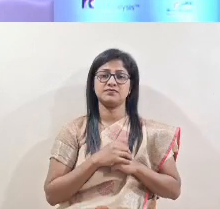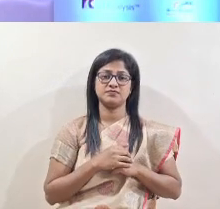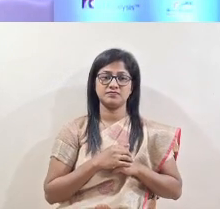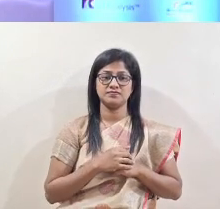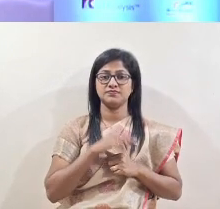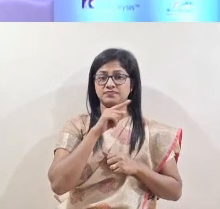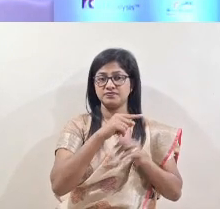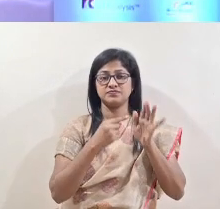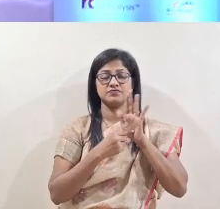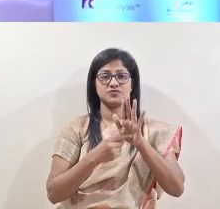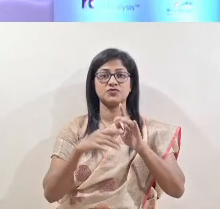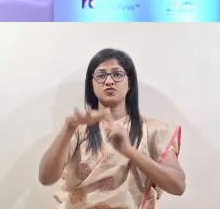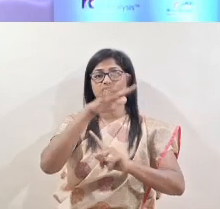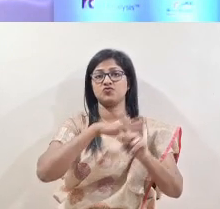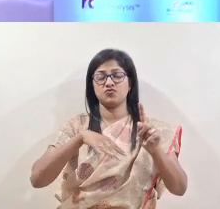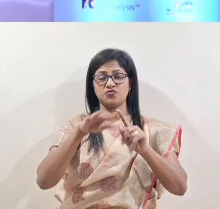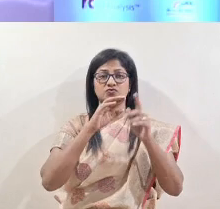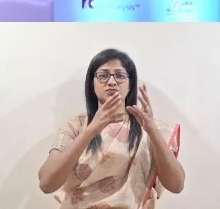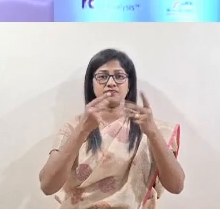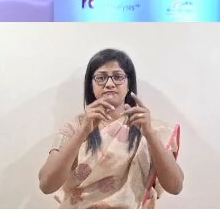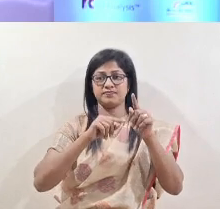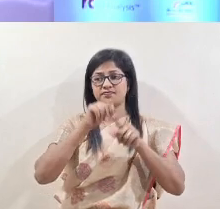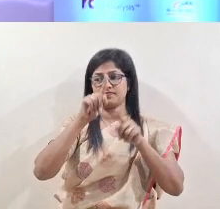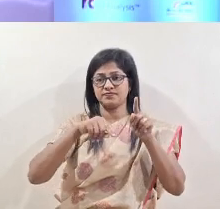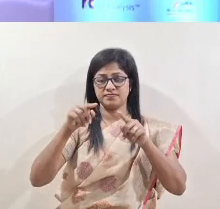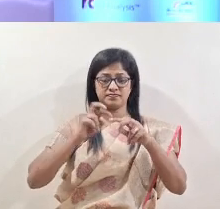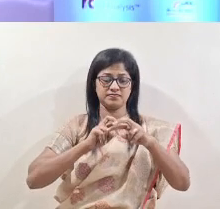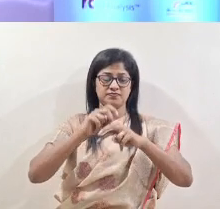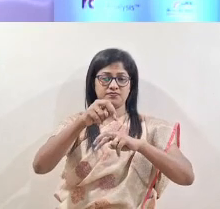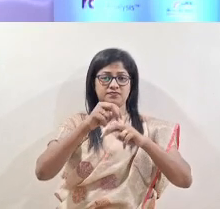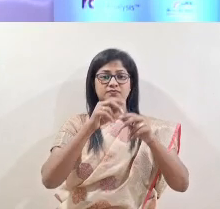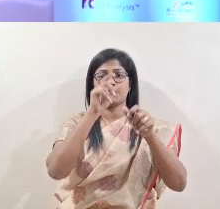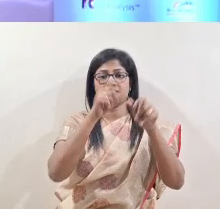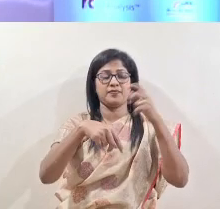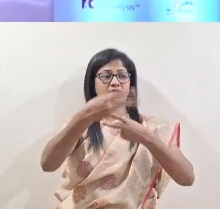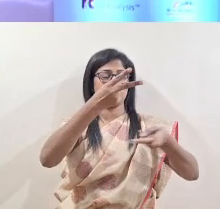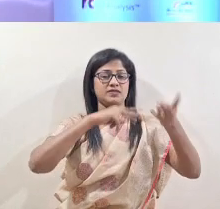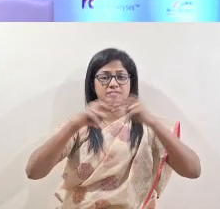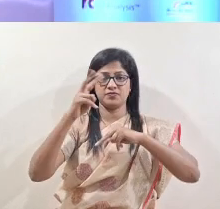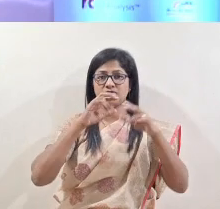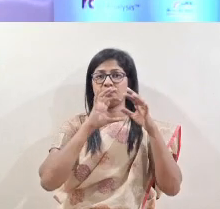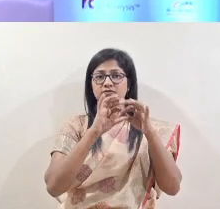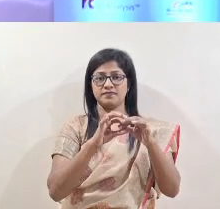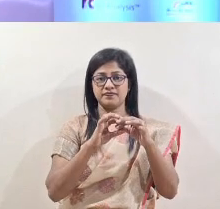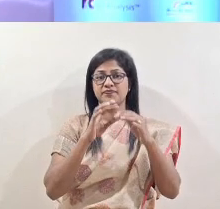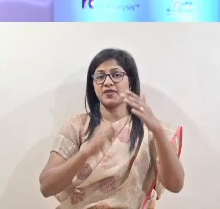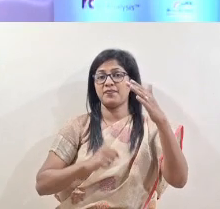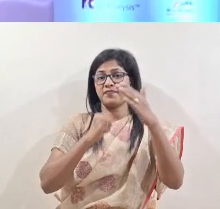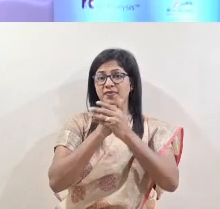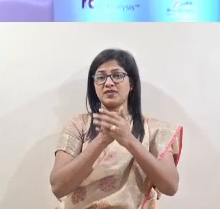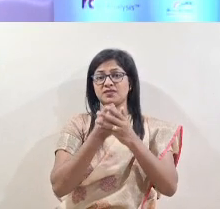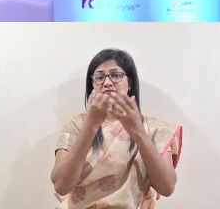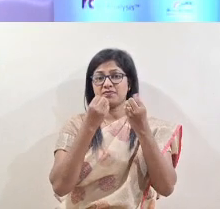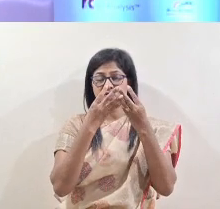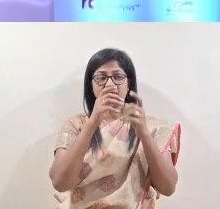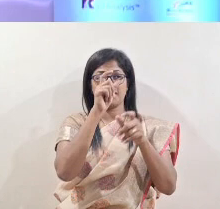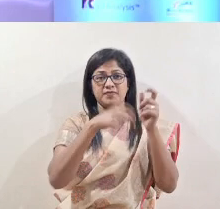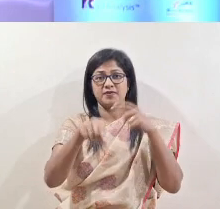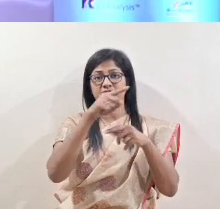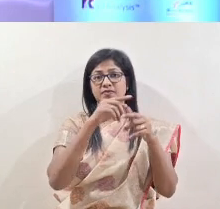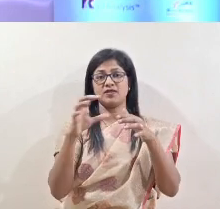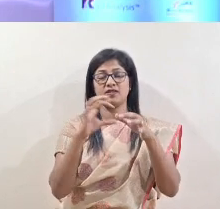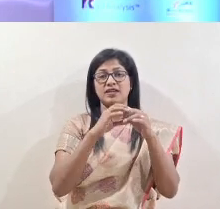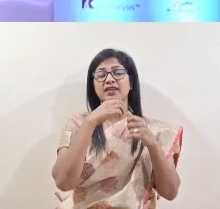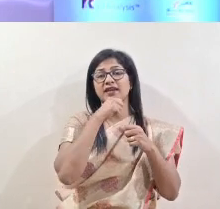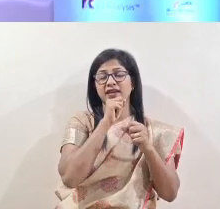Now this shows the socio-demographic characteristics of the crosswalk respondent in that the maximum number of the respondents belongs to